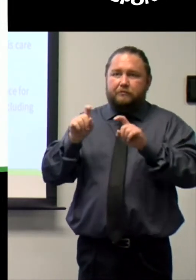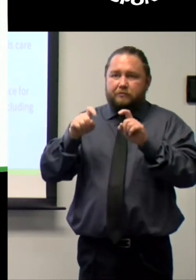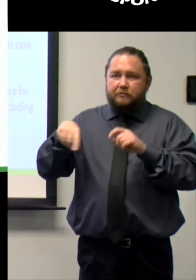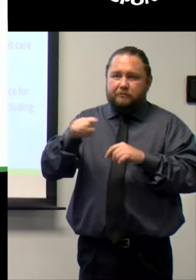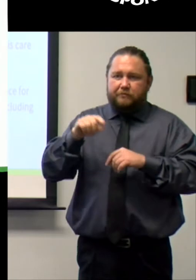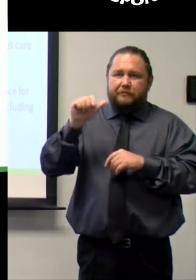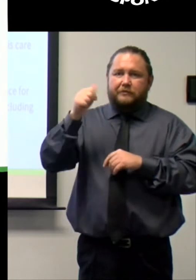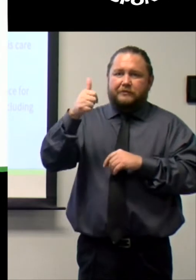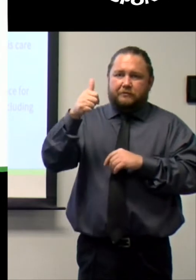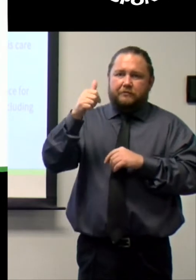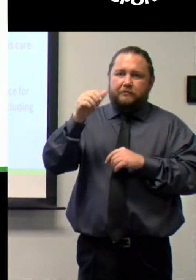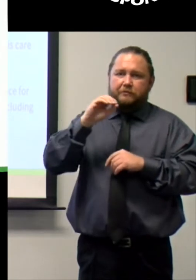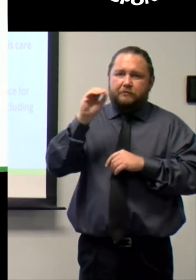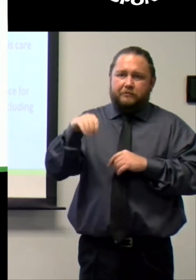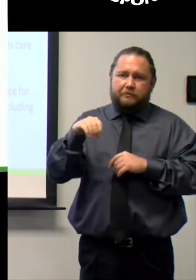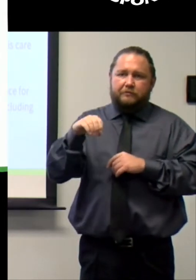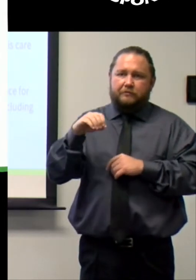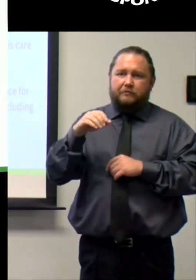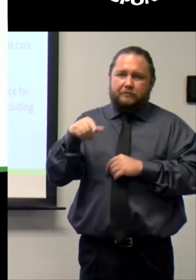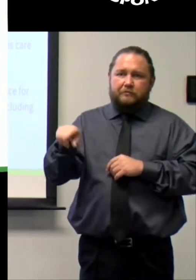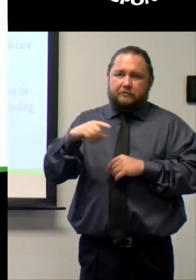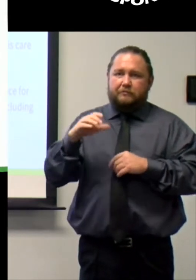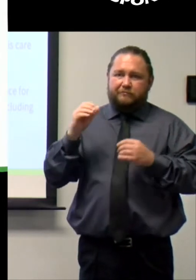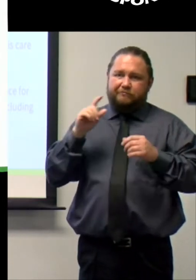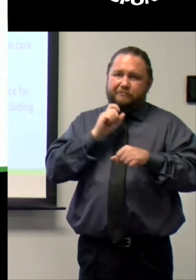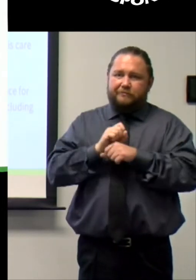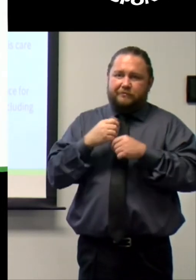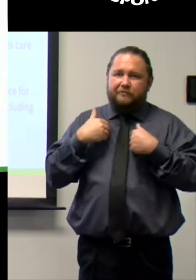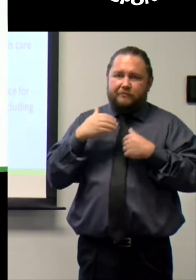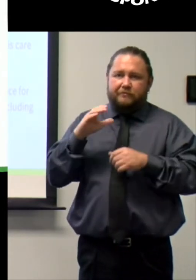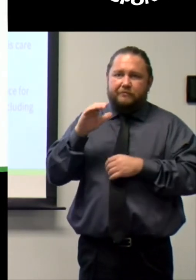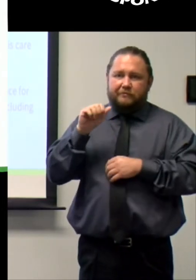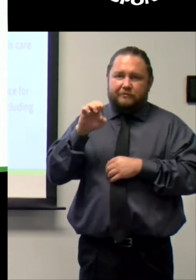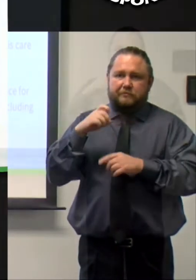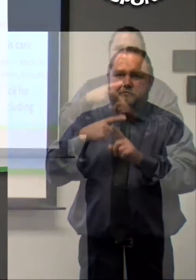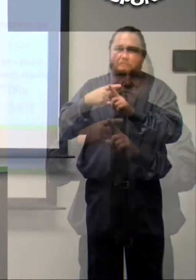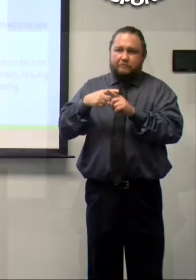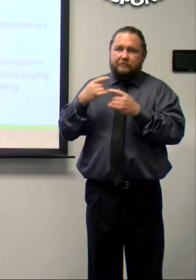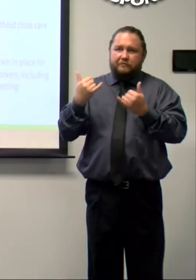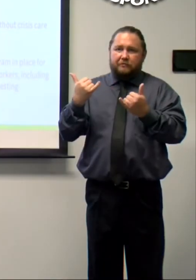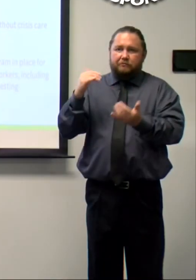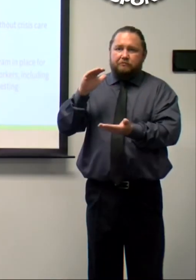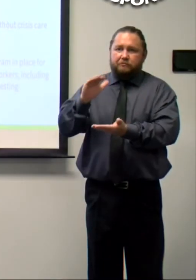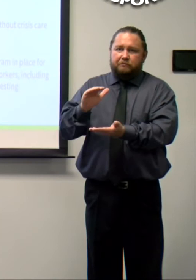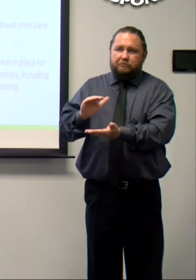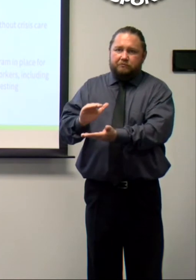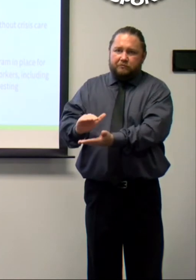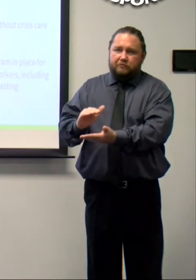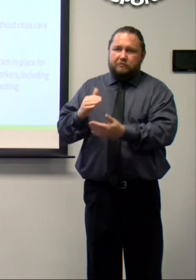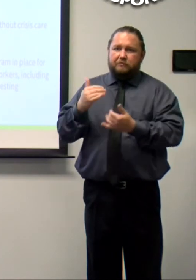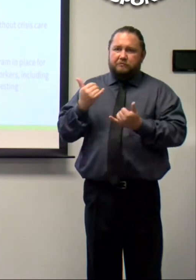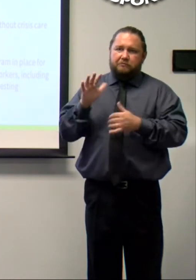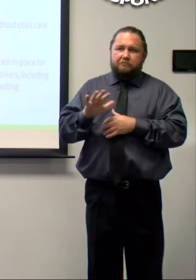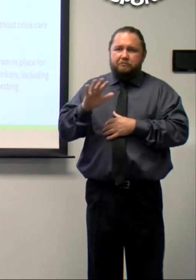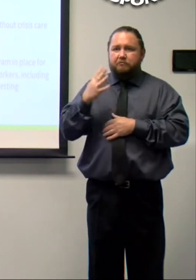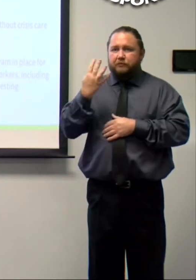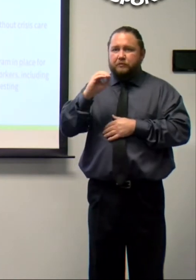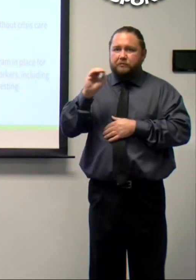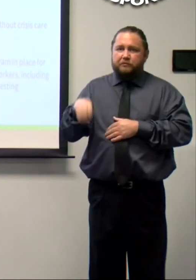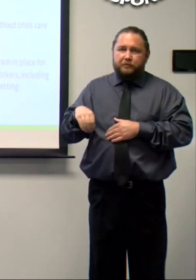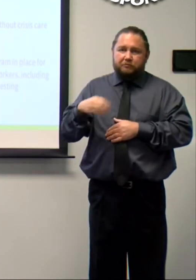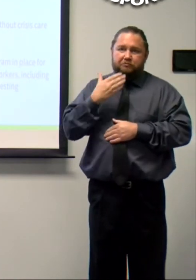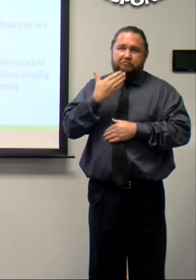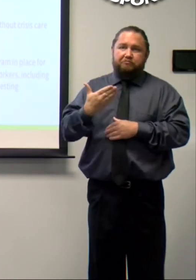or 6% now. That is a good sign. And certainly at the